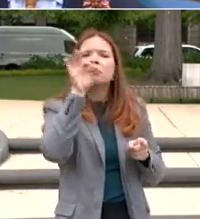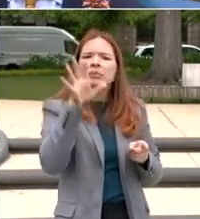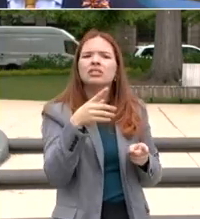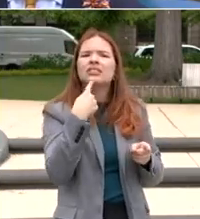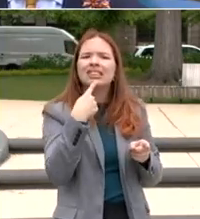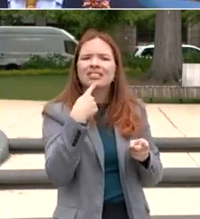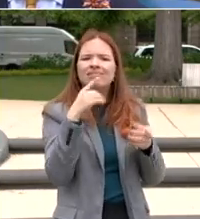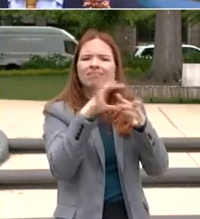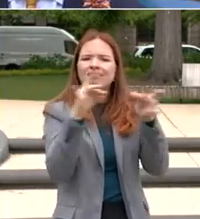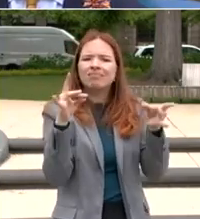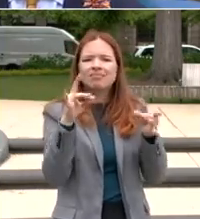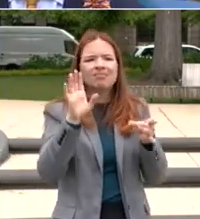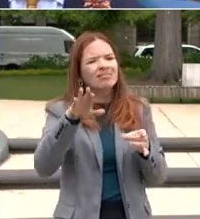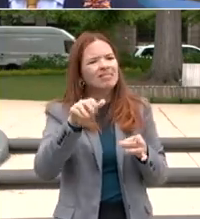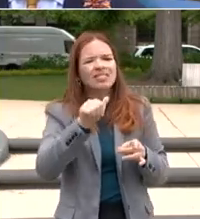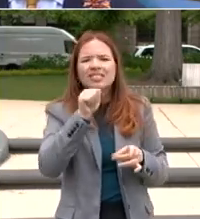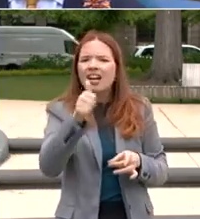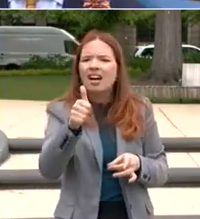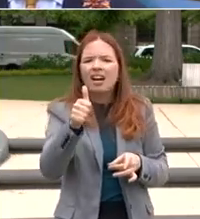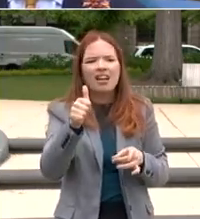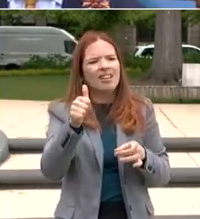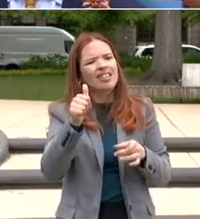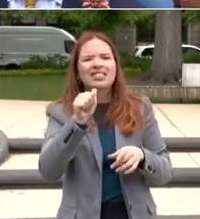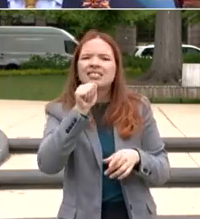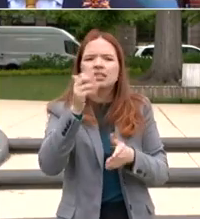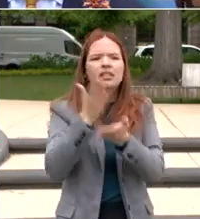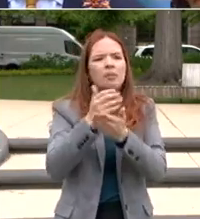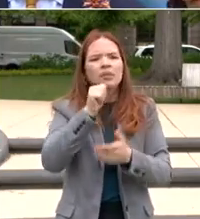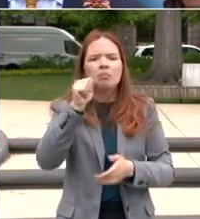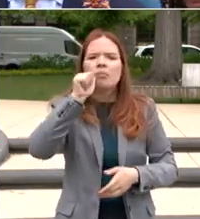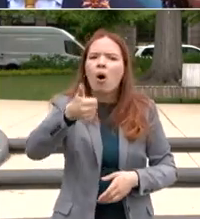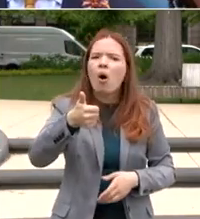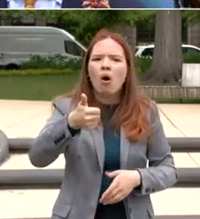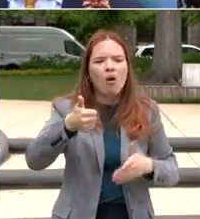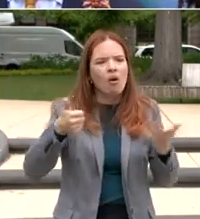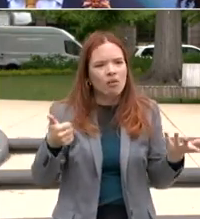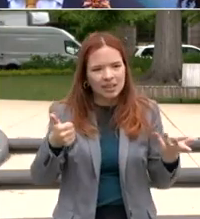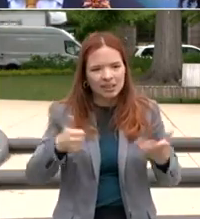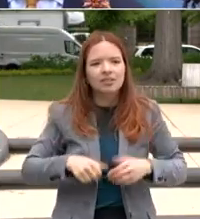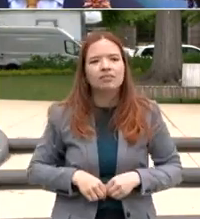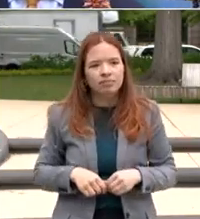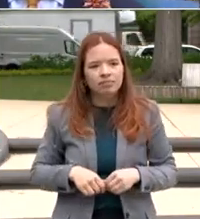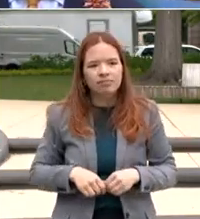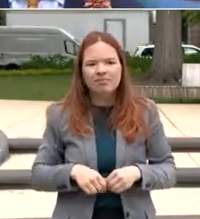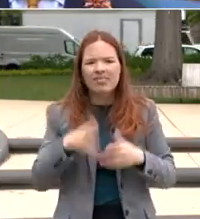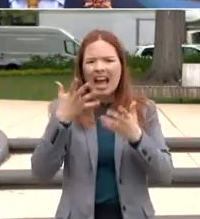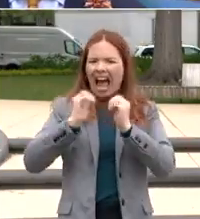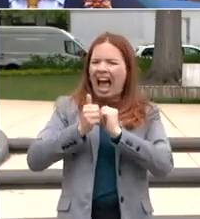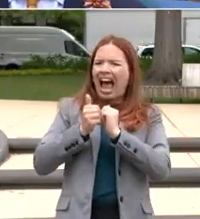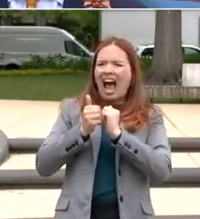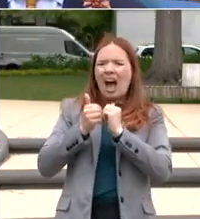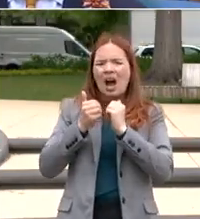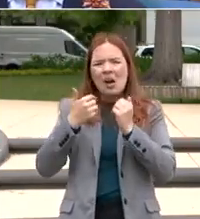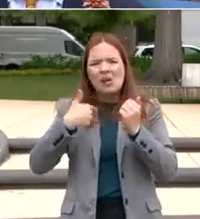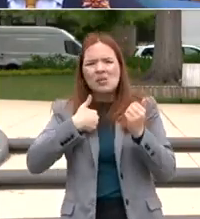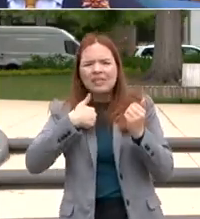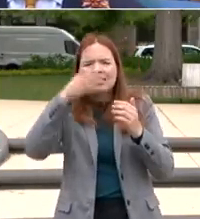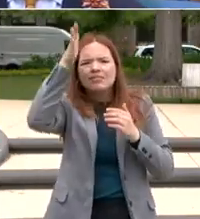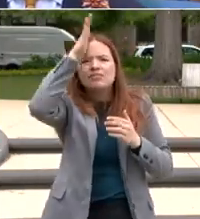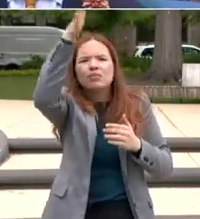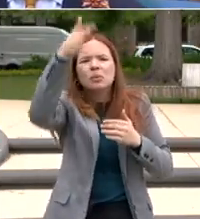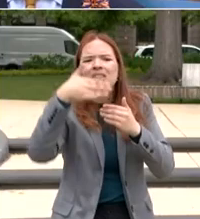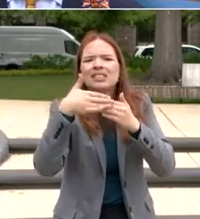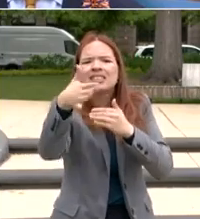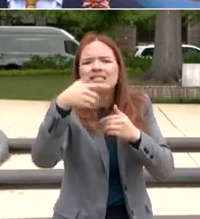Stop Thinking About Tomorrow" and how important that is to get through tough times. And I was thinking about how relevant